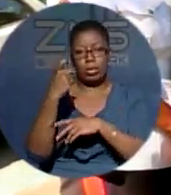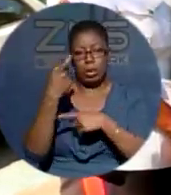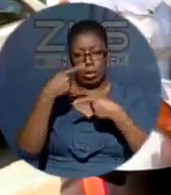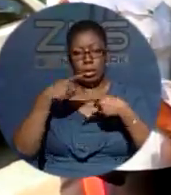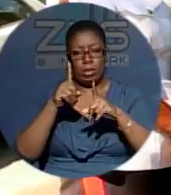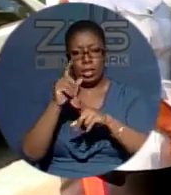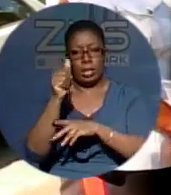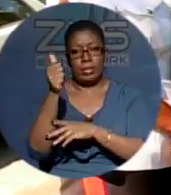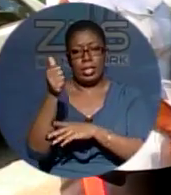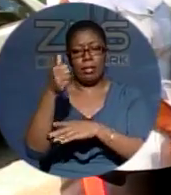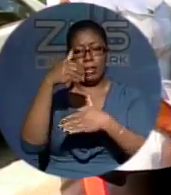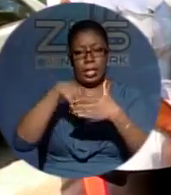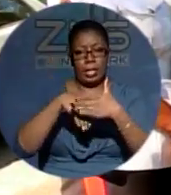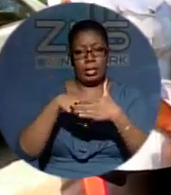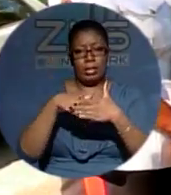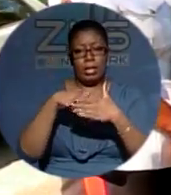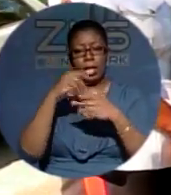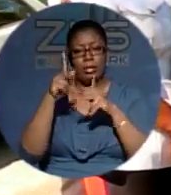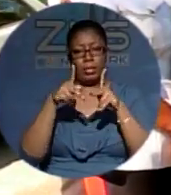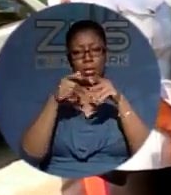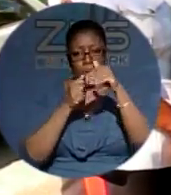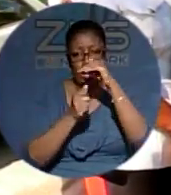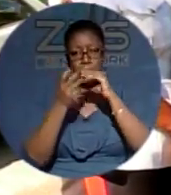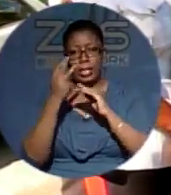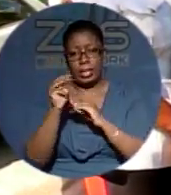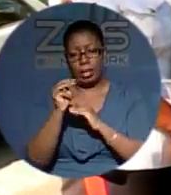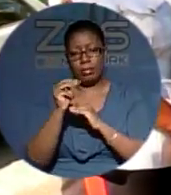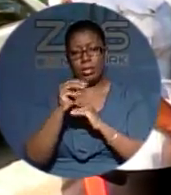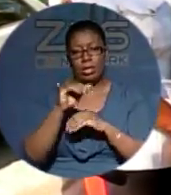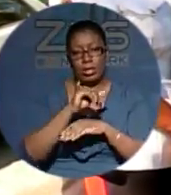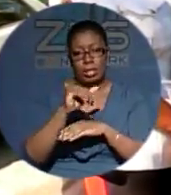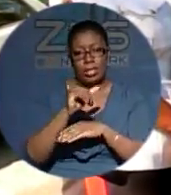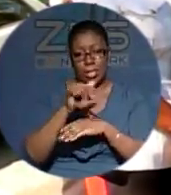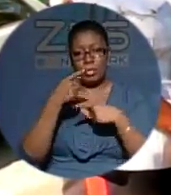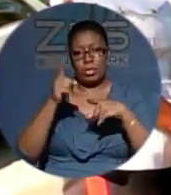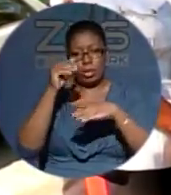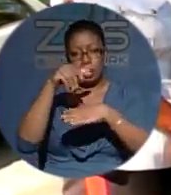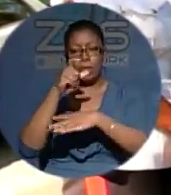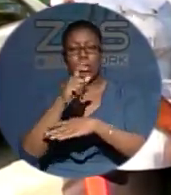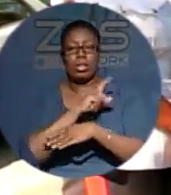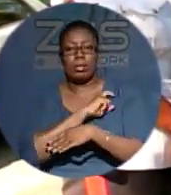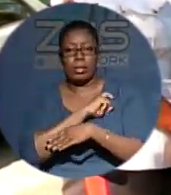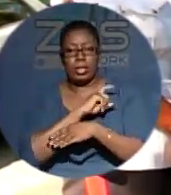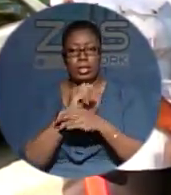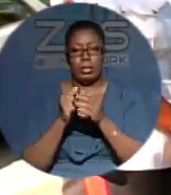might be housing suspects to do the same. Reporting from police headquarters, I'm Giovanni Stewart, ZNS News.